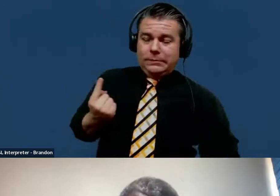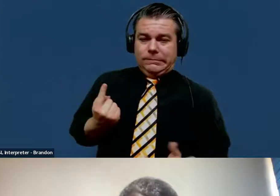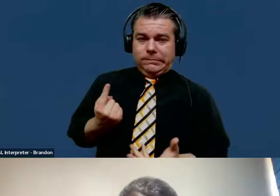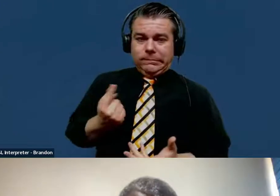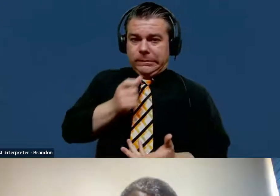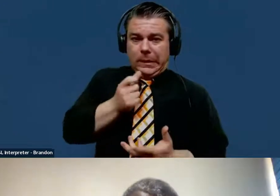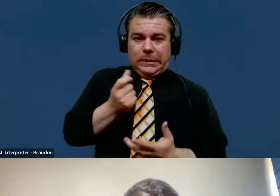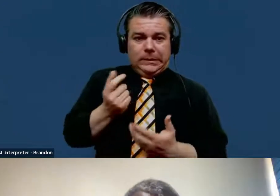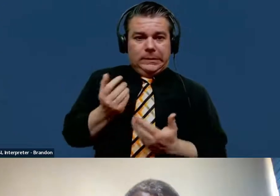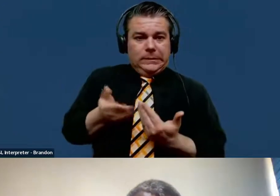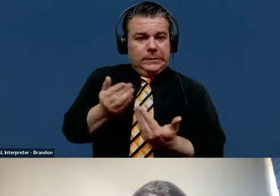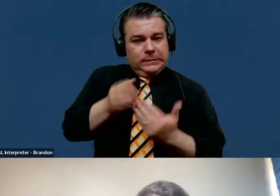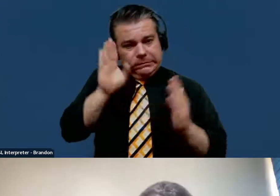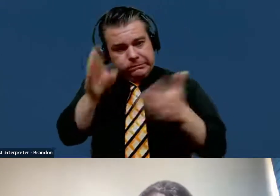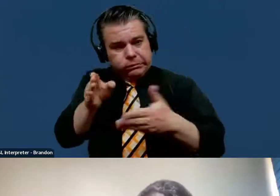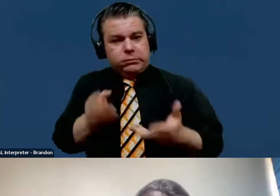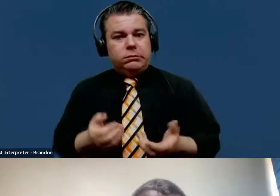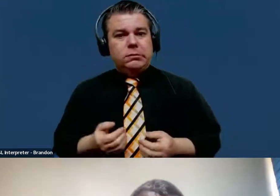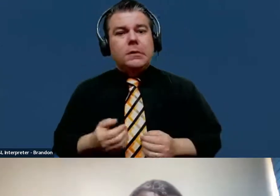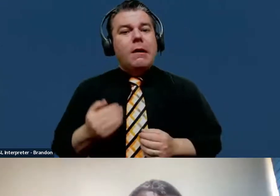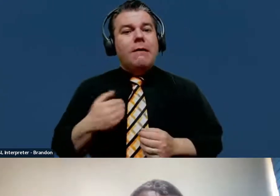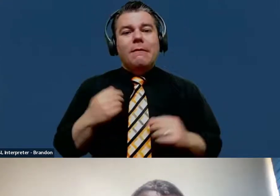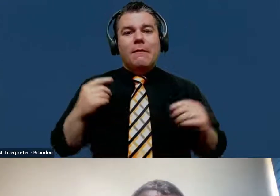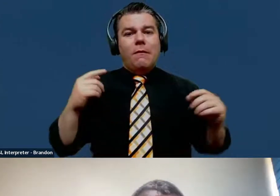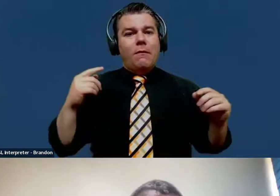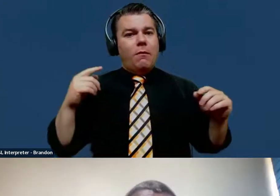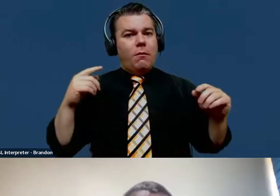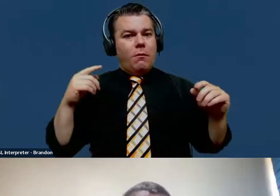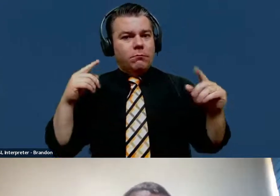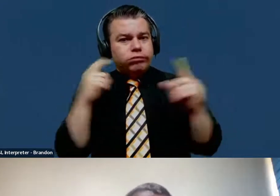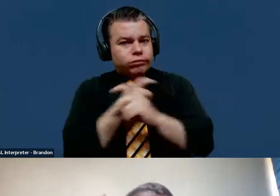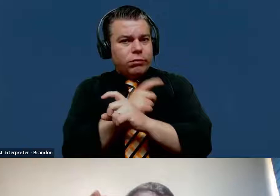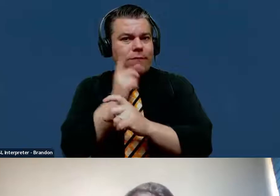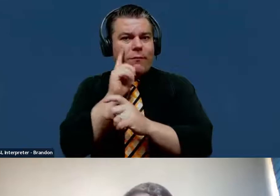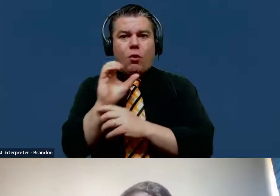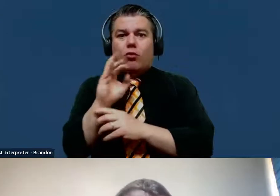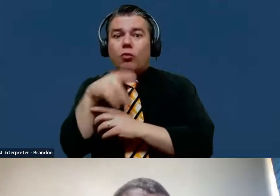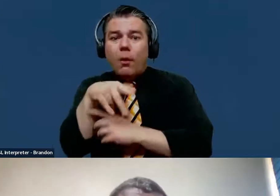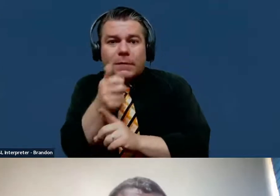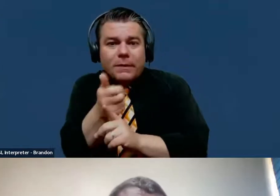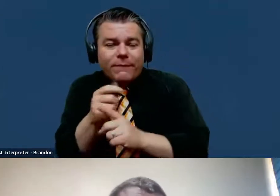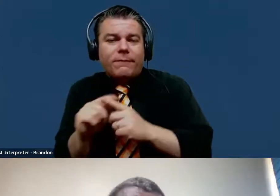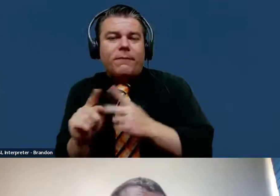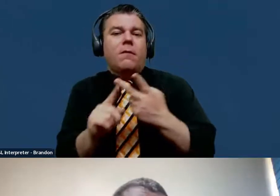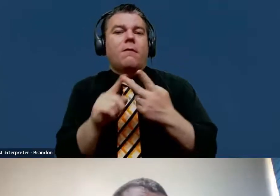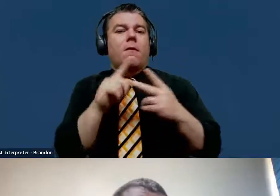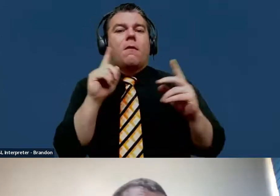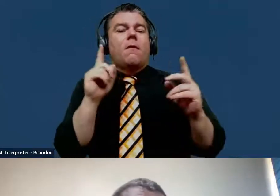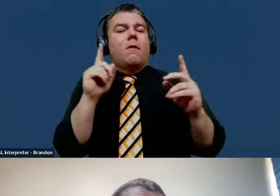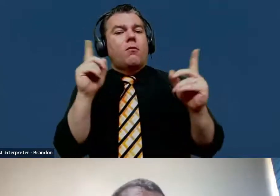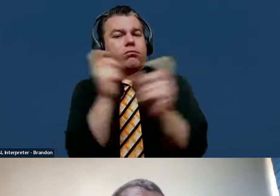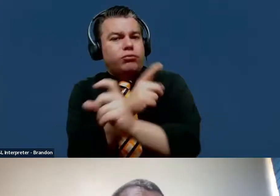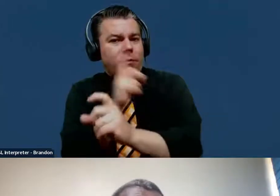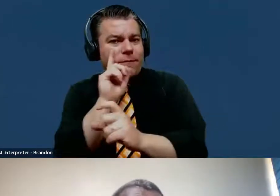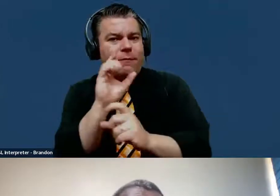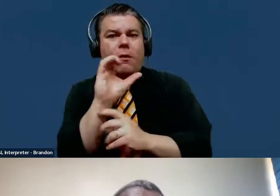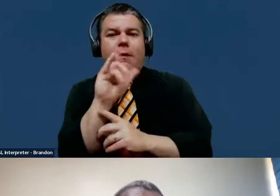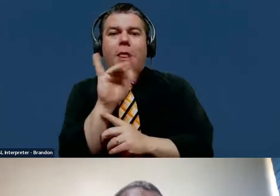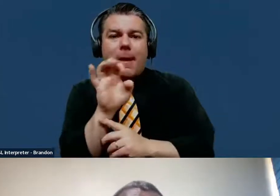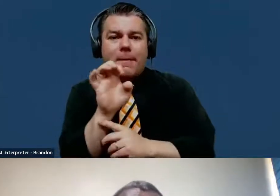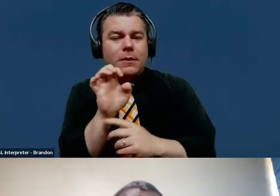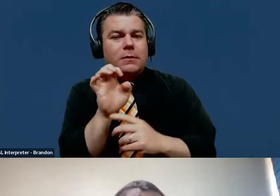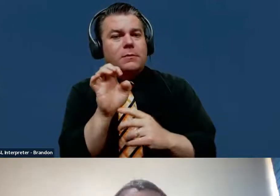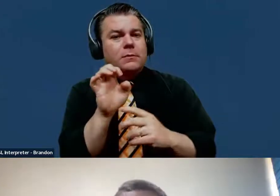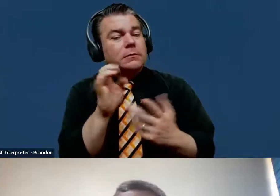to address. There's a complexity in the crop himself, there's a complexity in the climate himself,